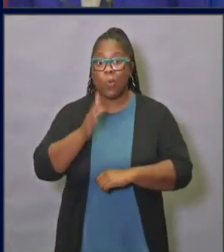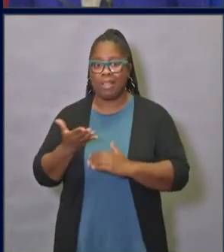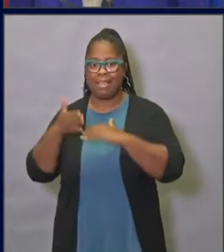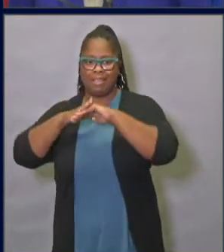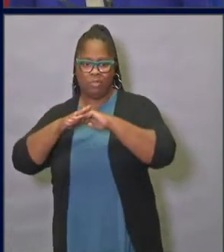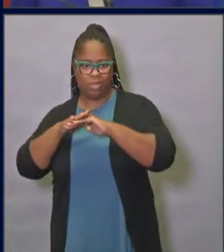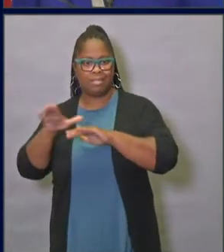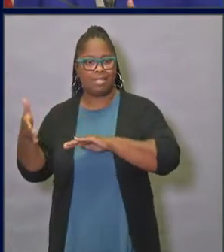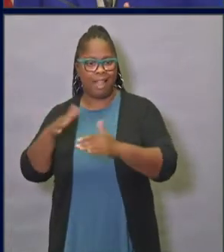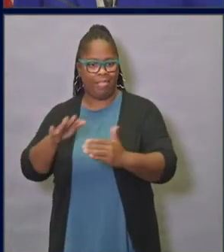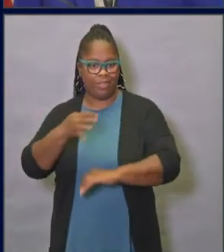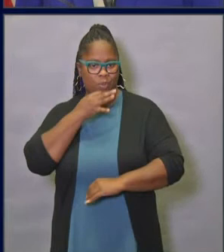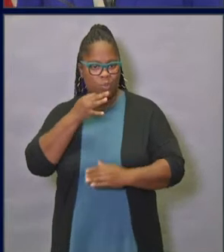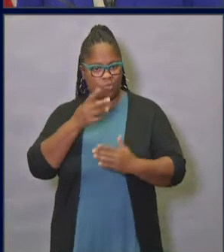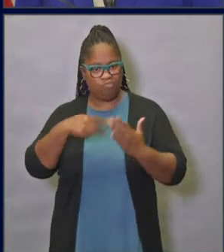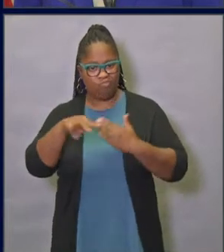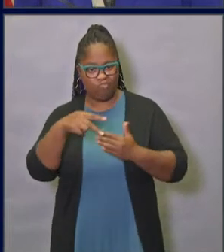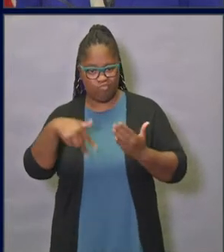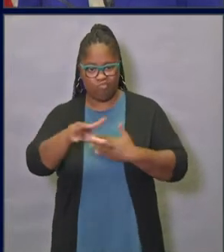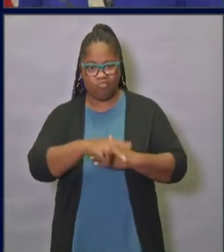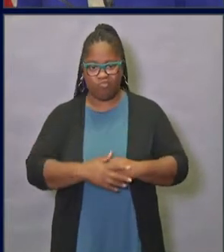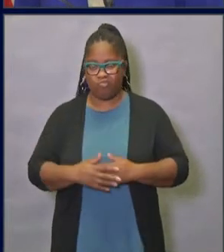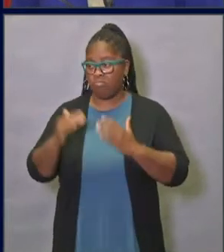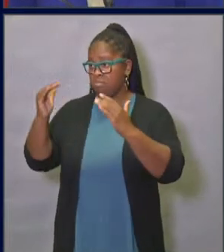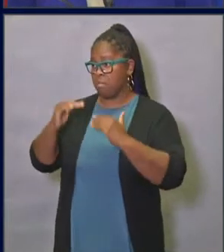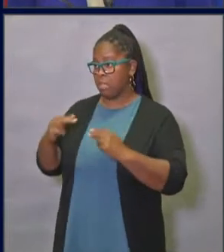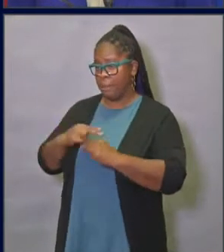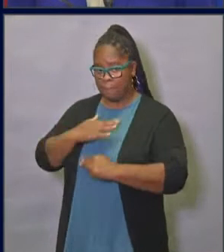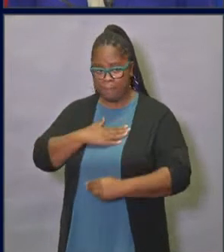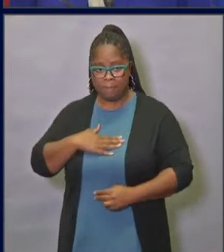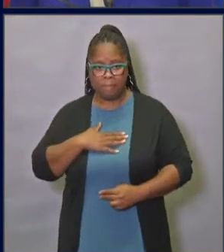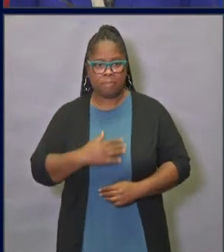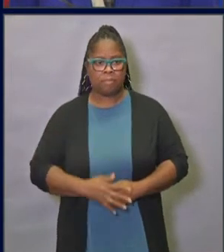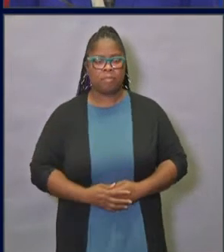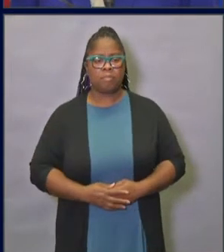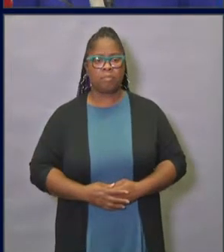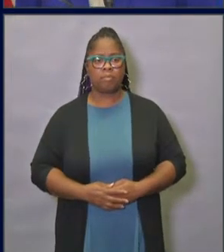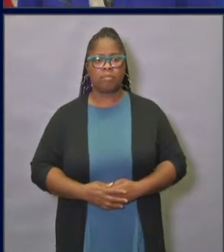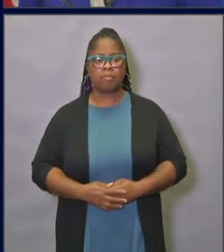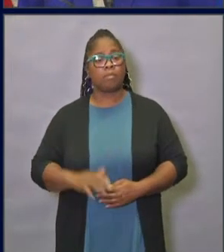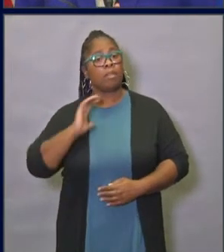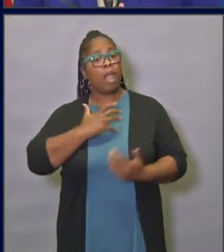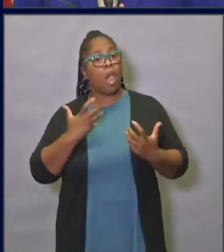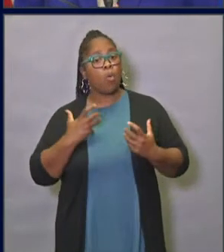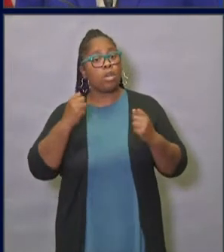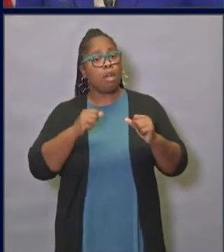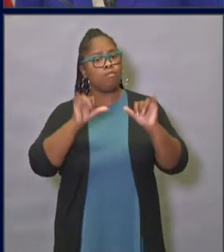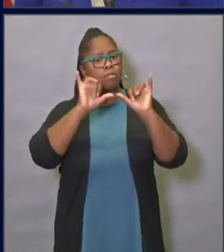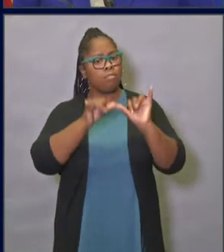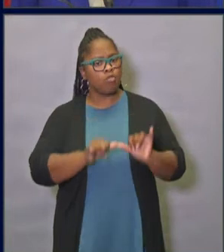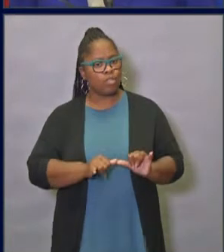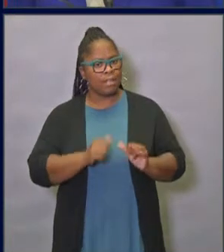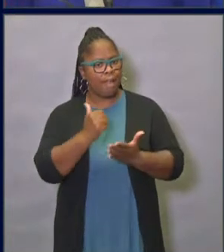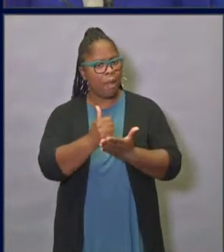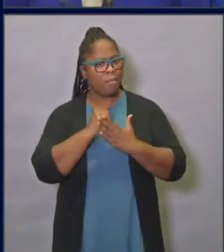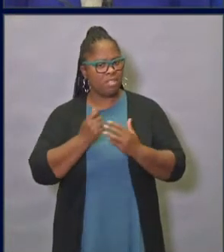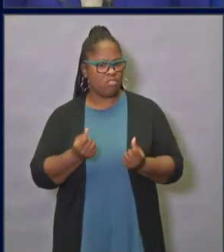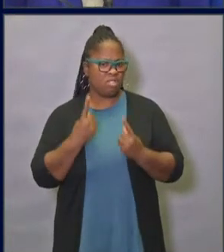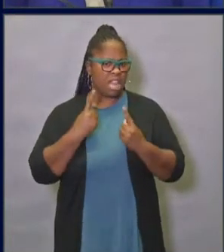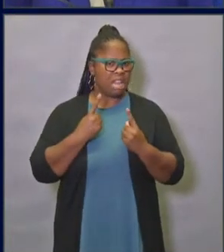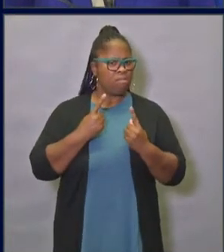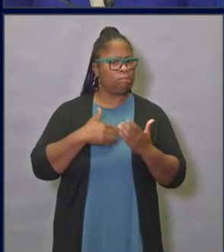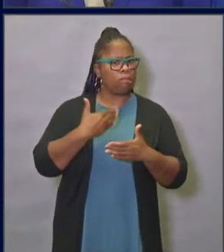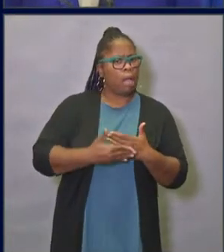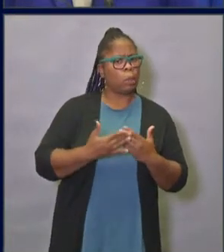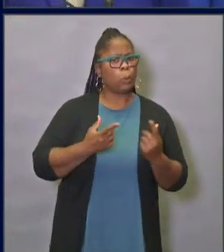coming weeks. Now I want to go to the next slide. Our recovery metrics help us understand how to best move